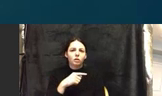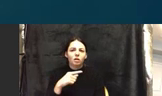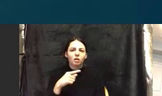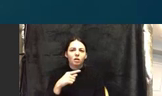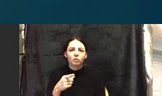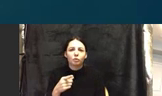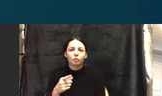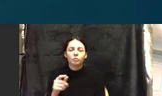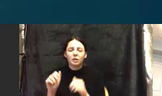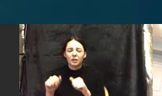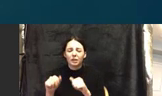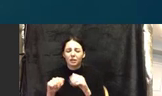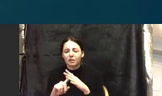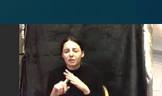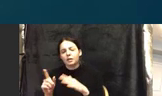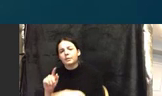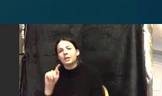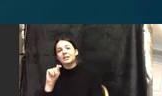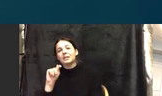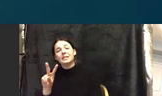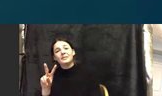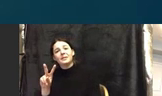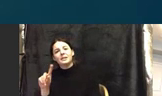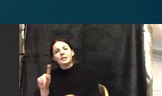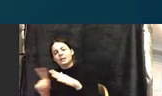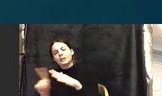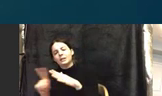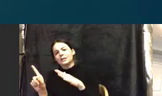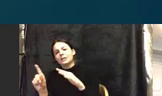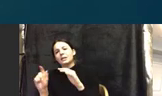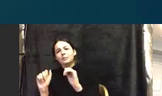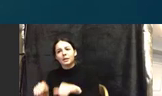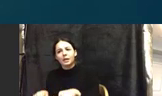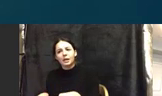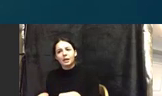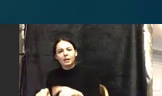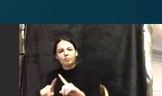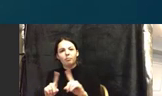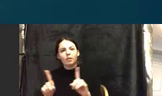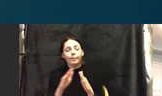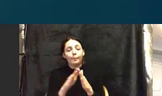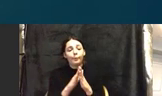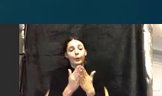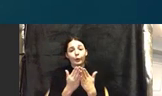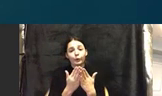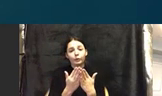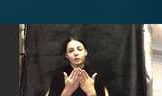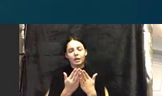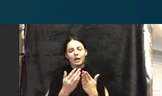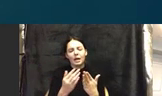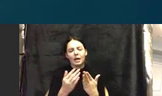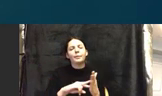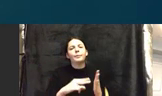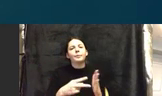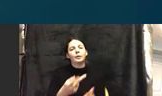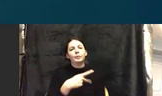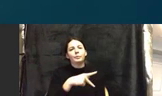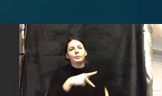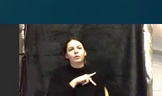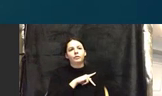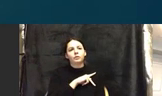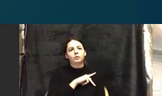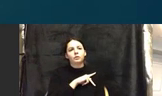we read books, I mean more intimate and more personal because we're reading about the shiver in their skin, the